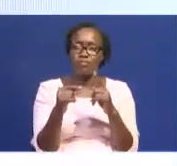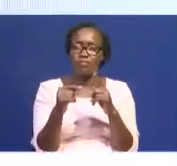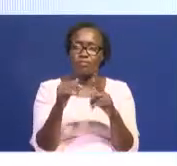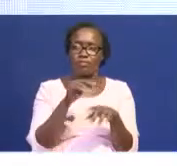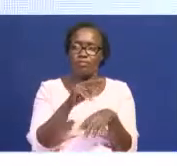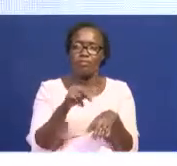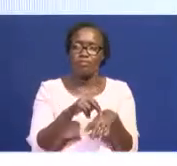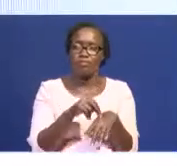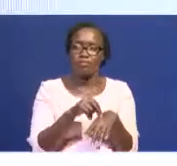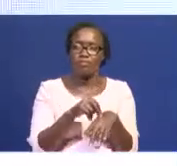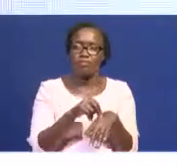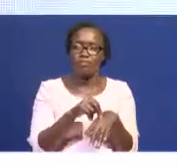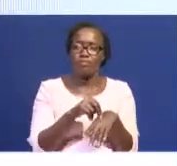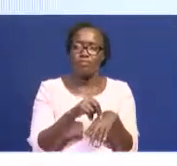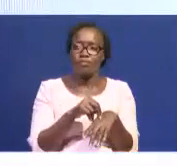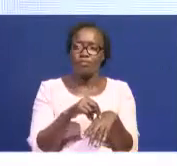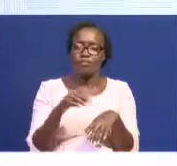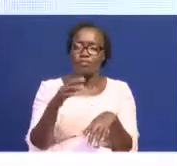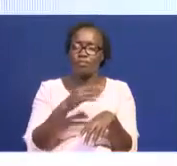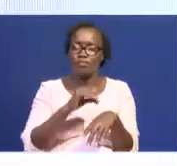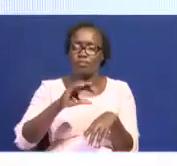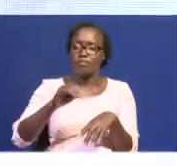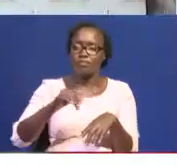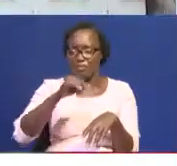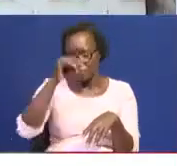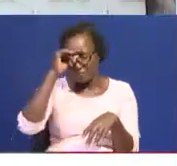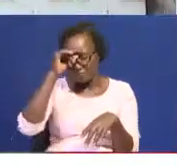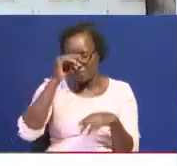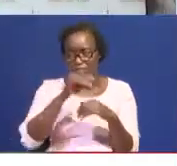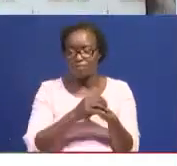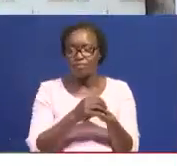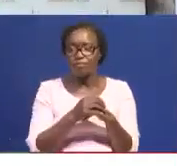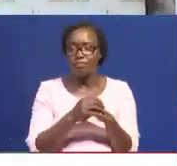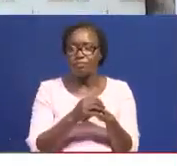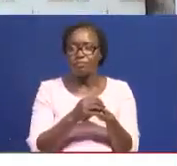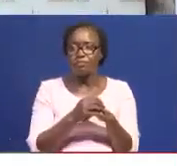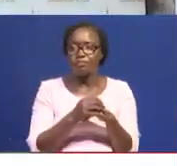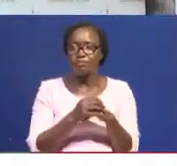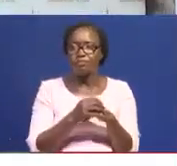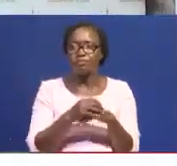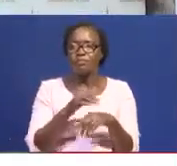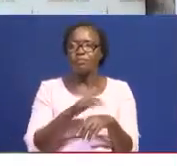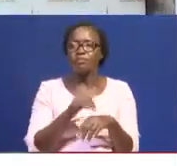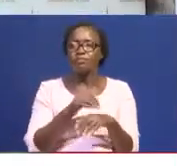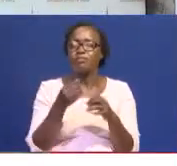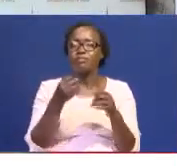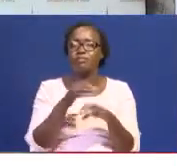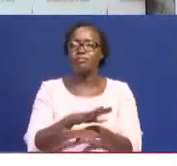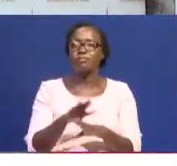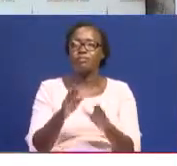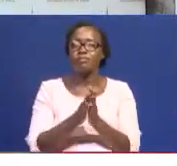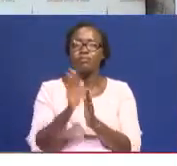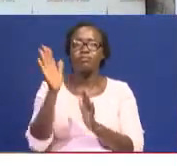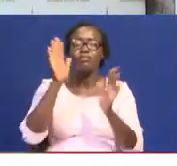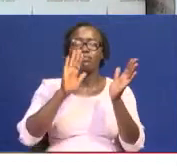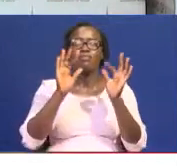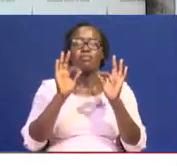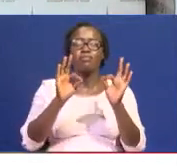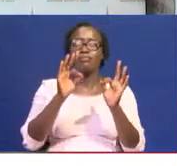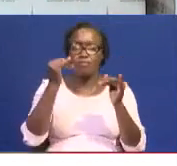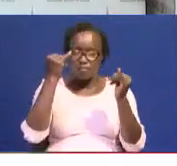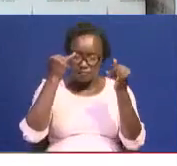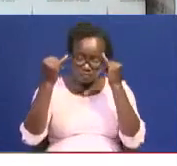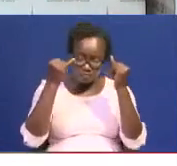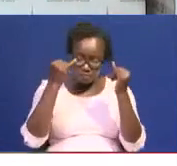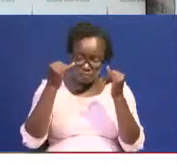the national and the county government. The owner Clarion called to have the integration of climate smart innovations